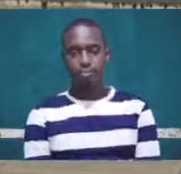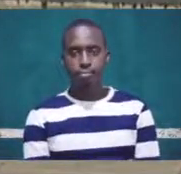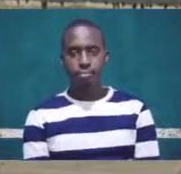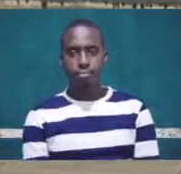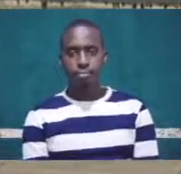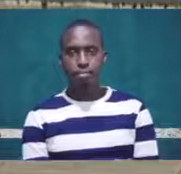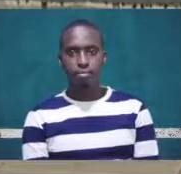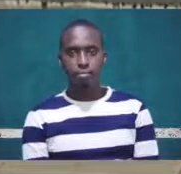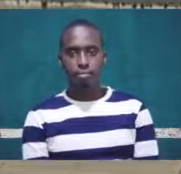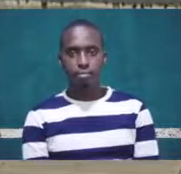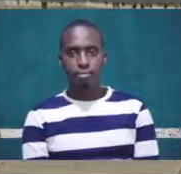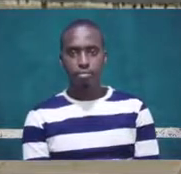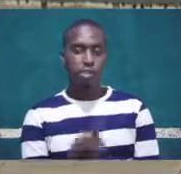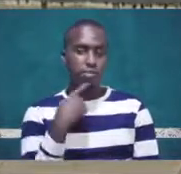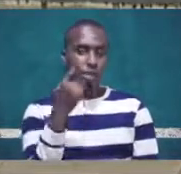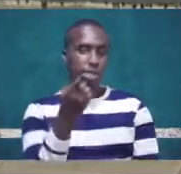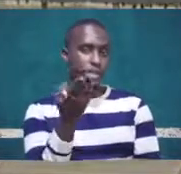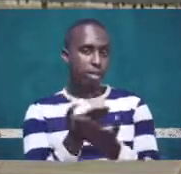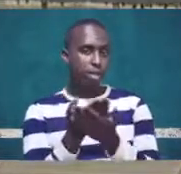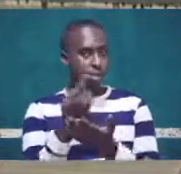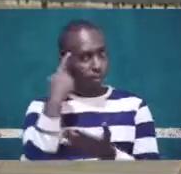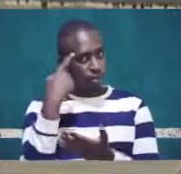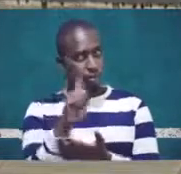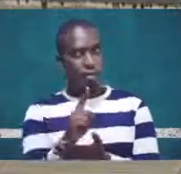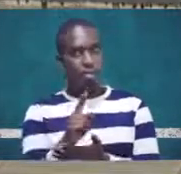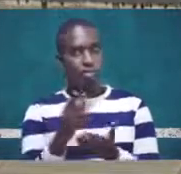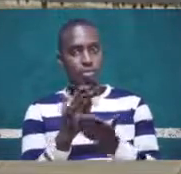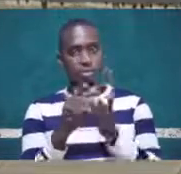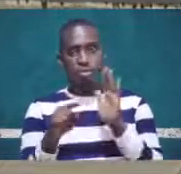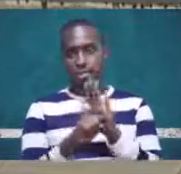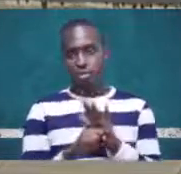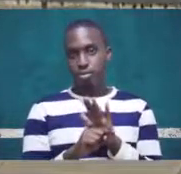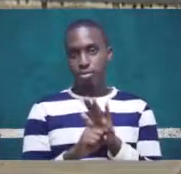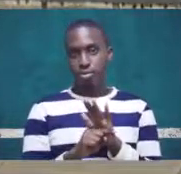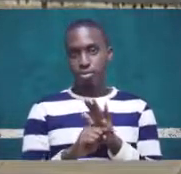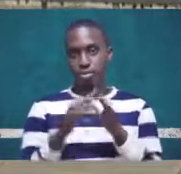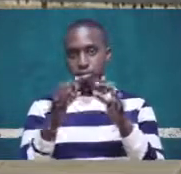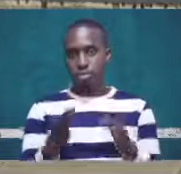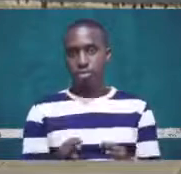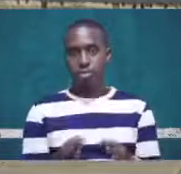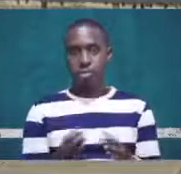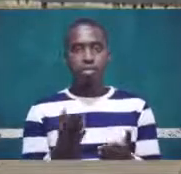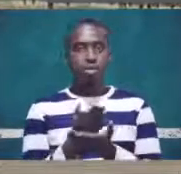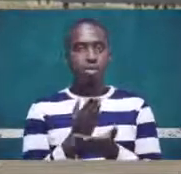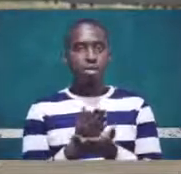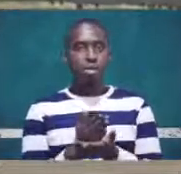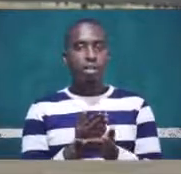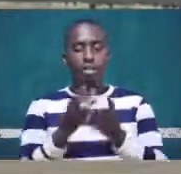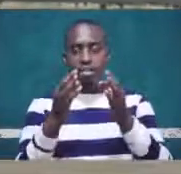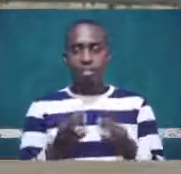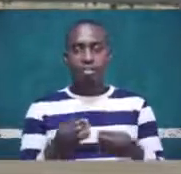demand. So this is demand for substitutes, the demand for substitute goods, goods that serve the same